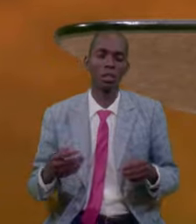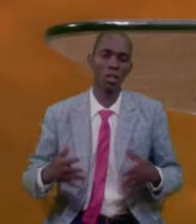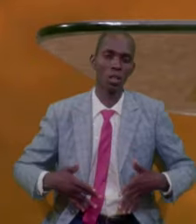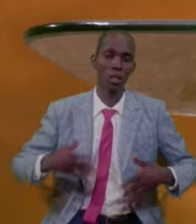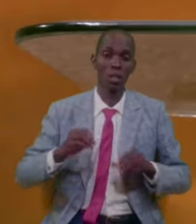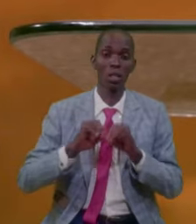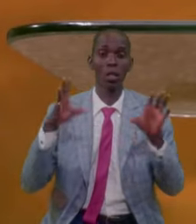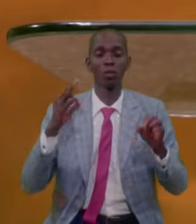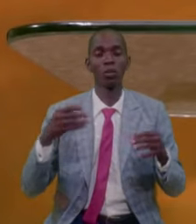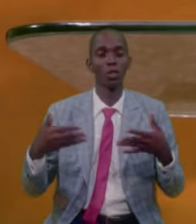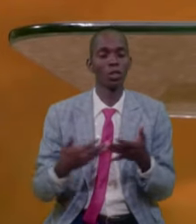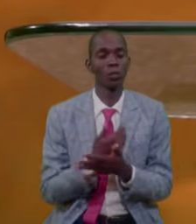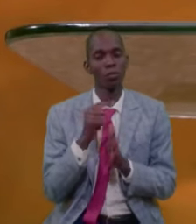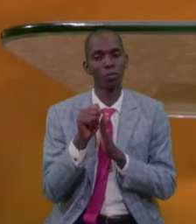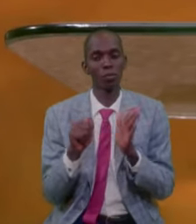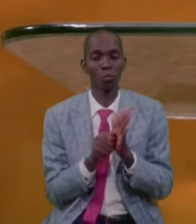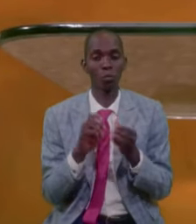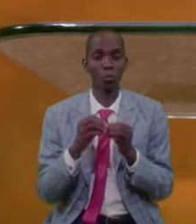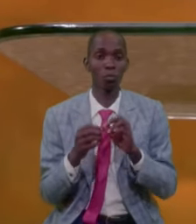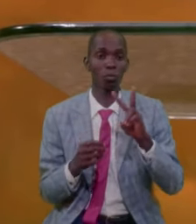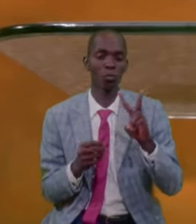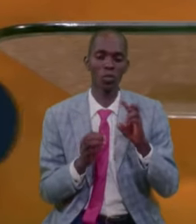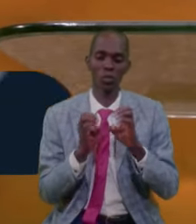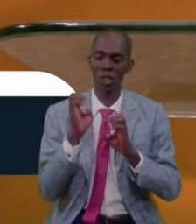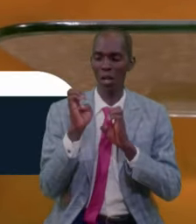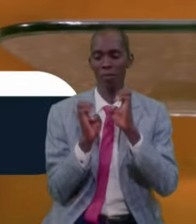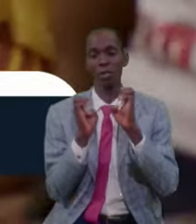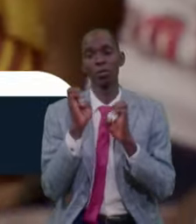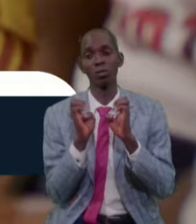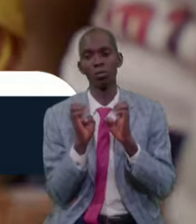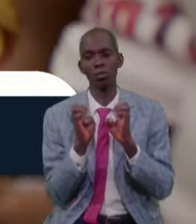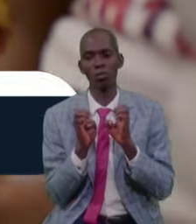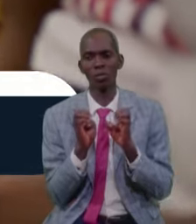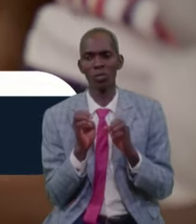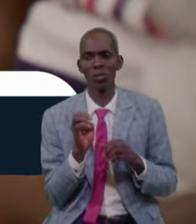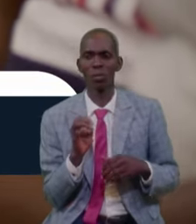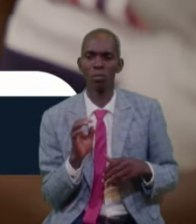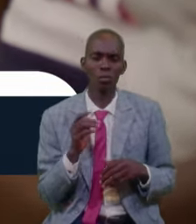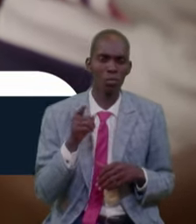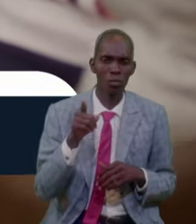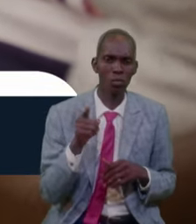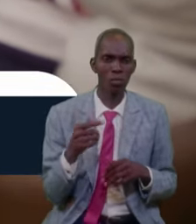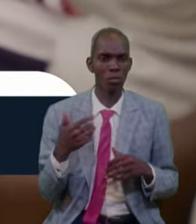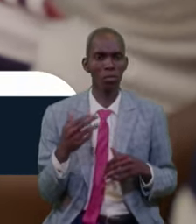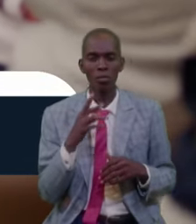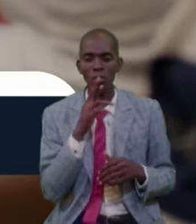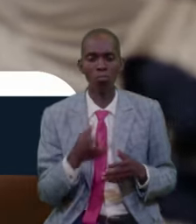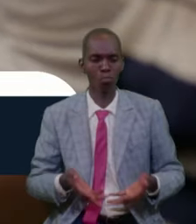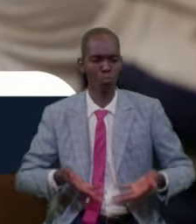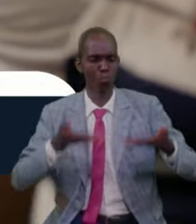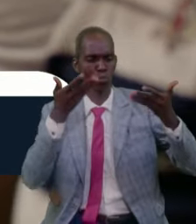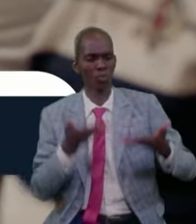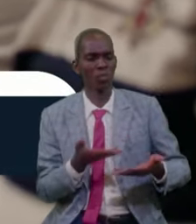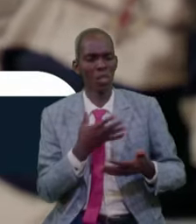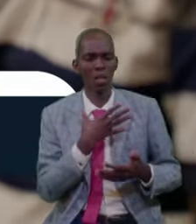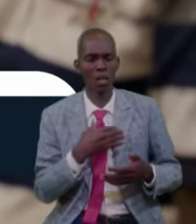Number two, evaluate your faith. Are you weighed and found wanting? Is